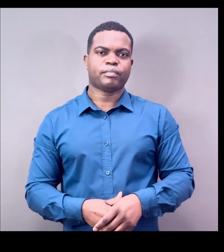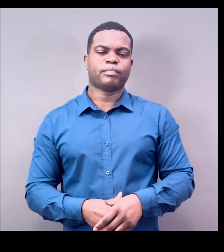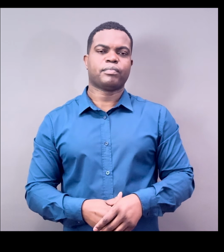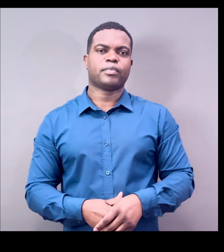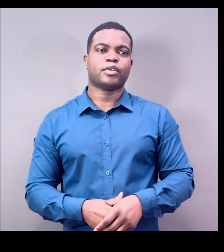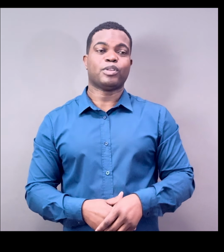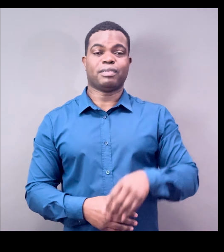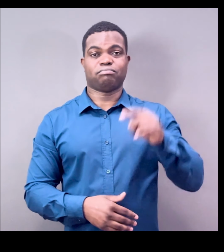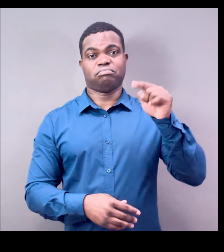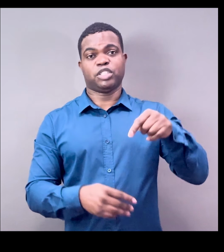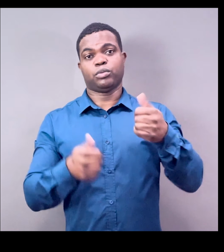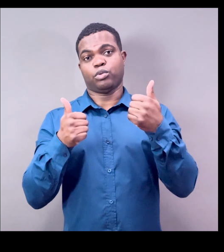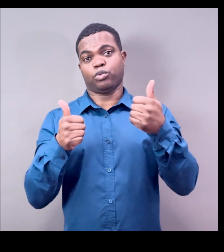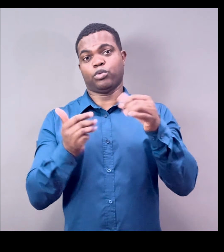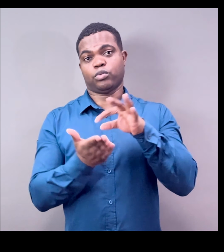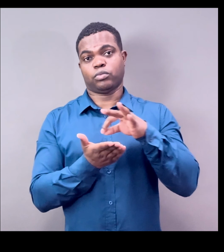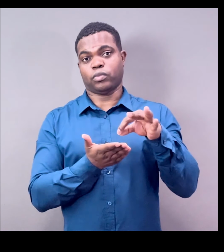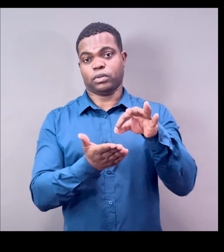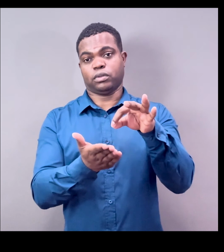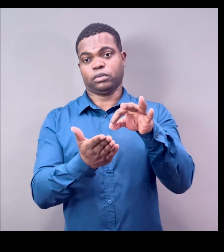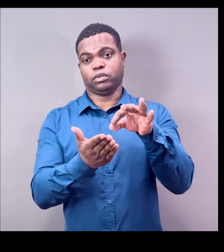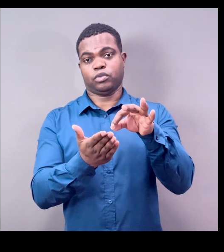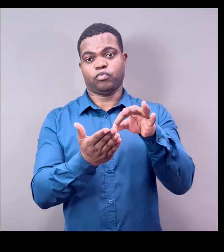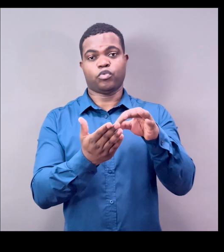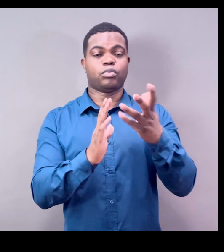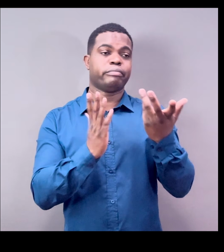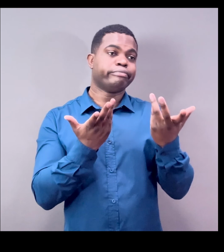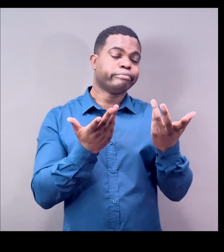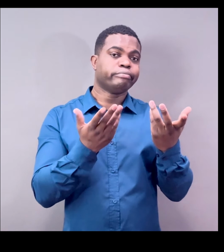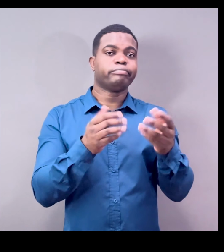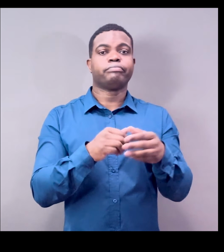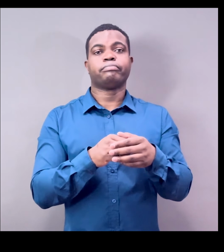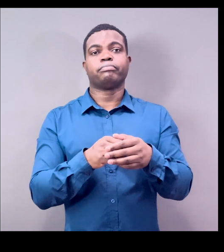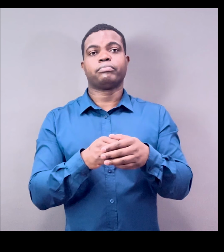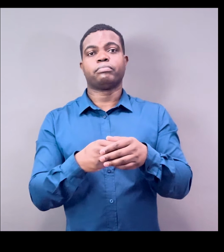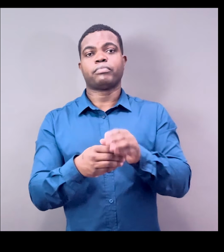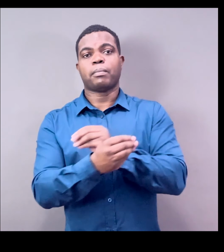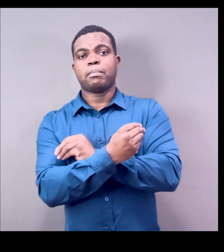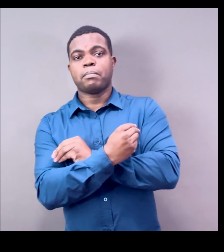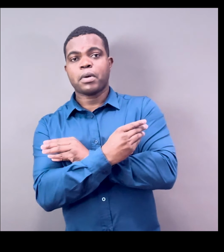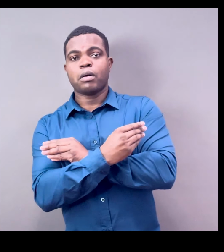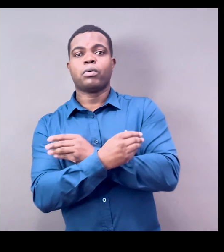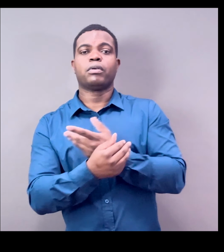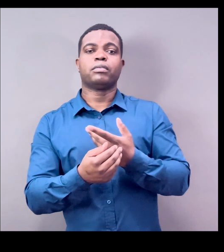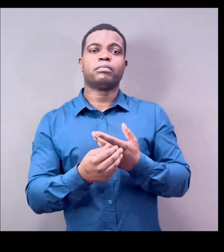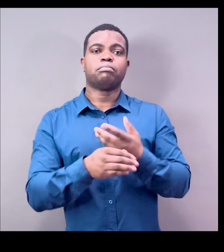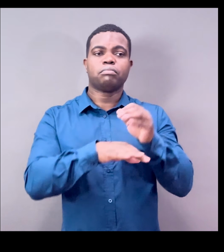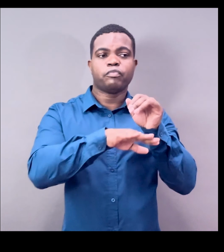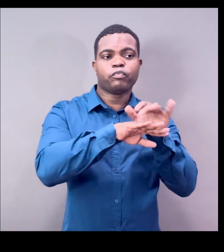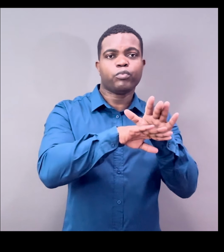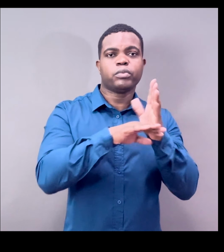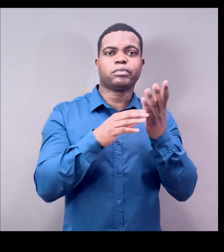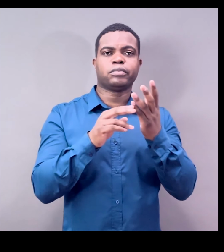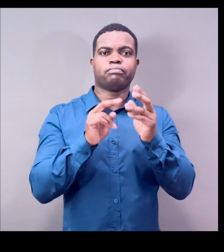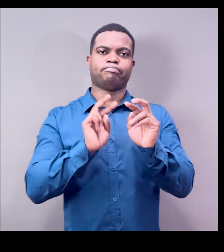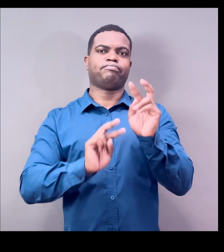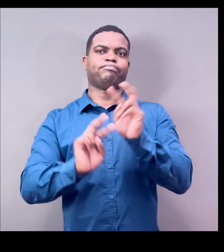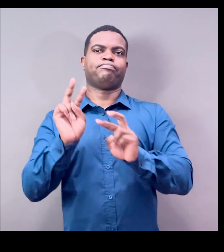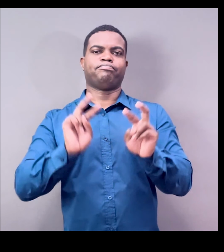analyzing. So this is another strategies for analyzing the stakeholder interest, influence,